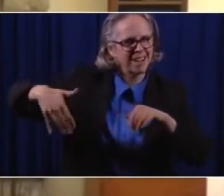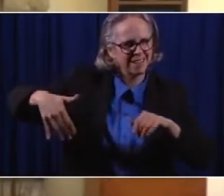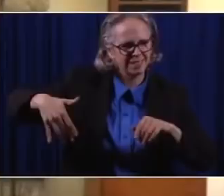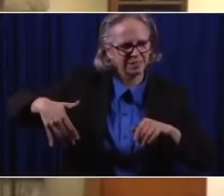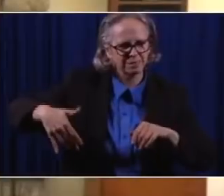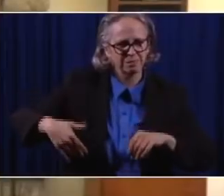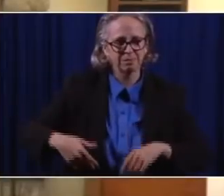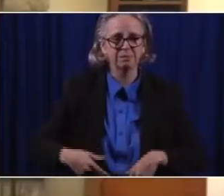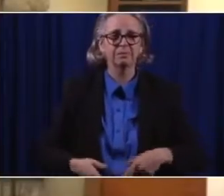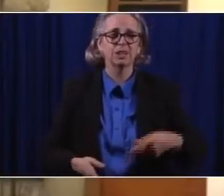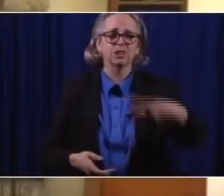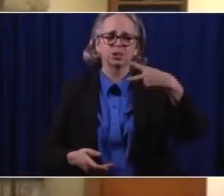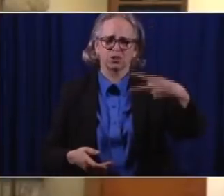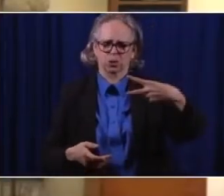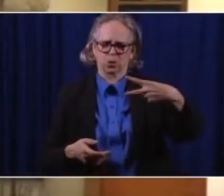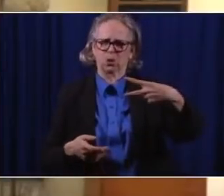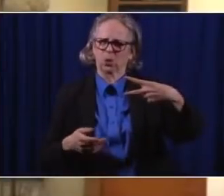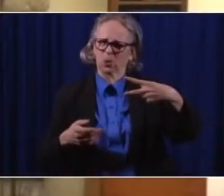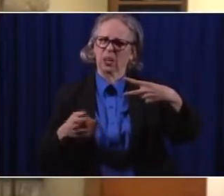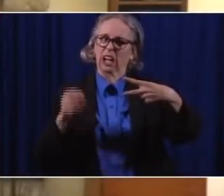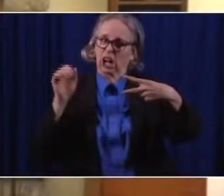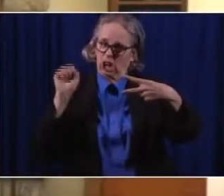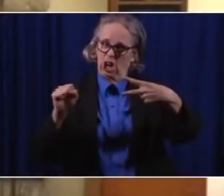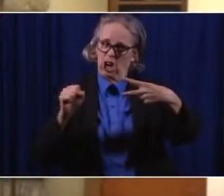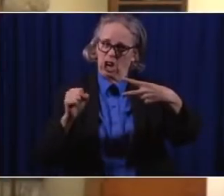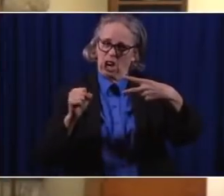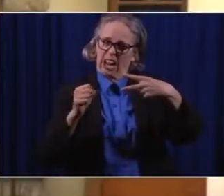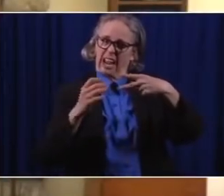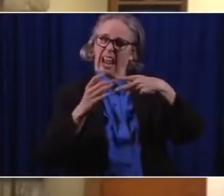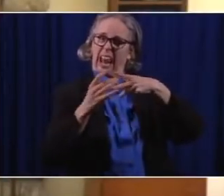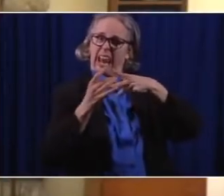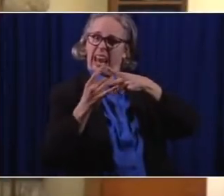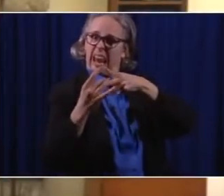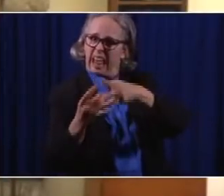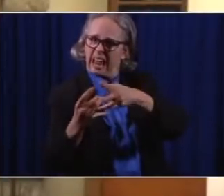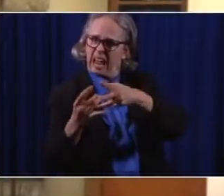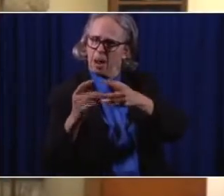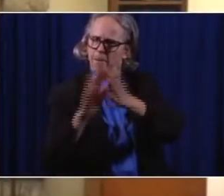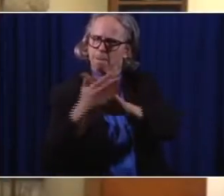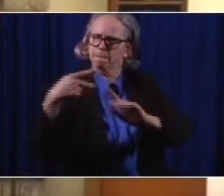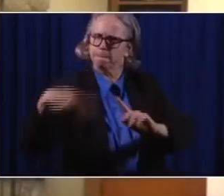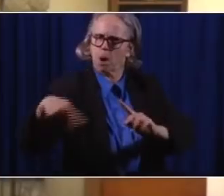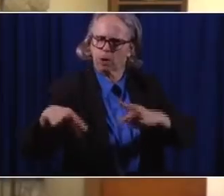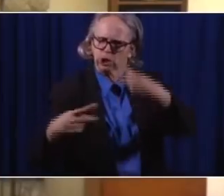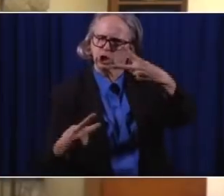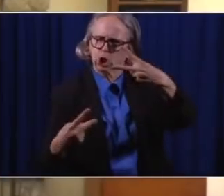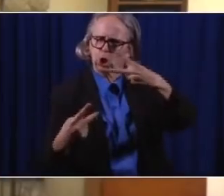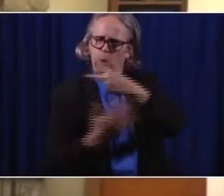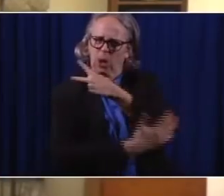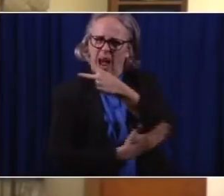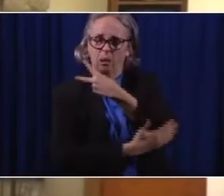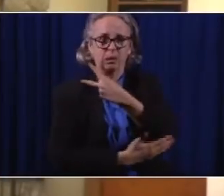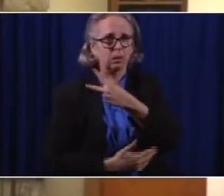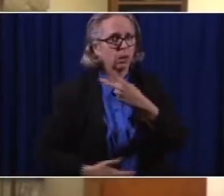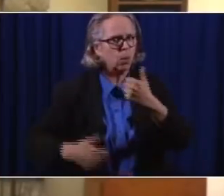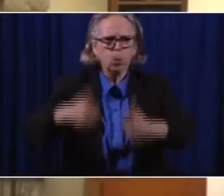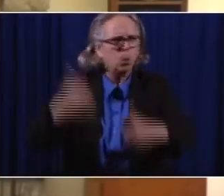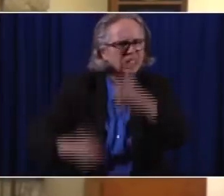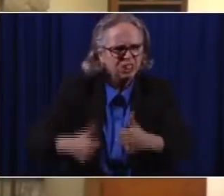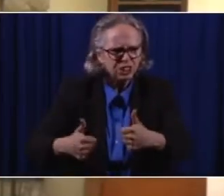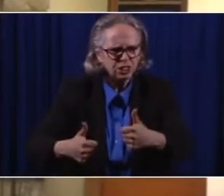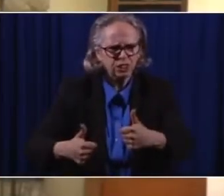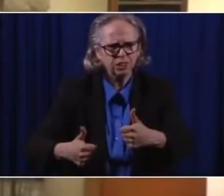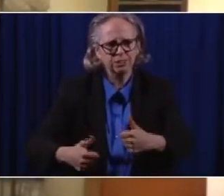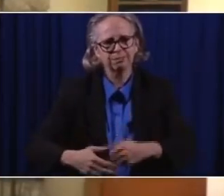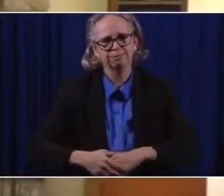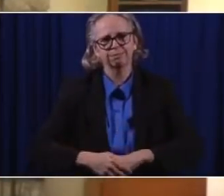signal put up that they could be going there next week. That is really an indication directly of what's going on with our hospitals.